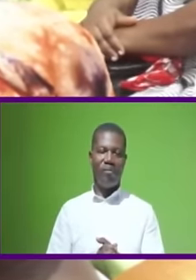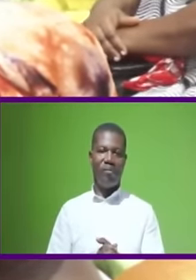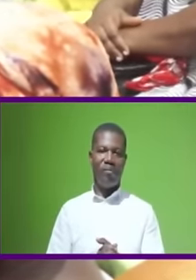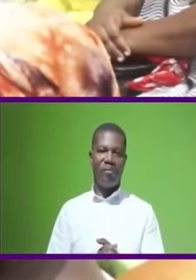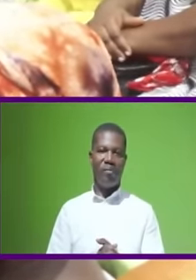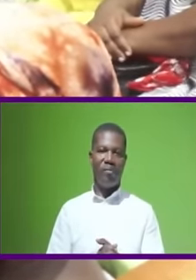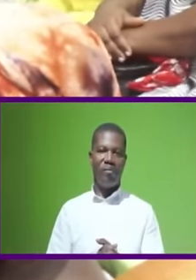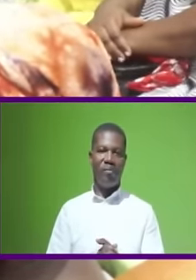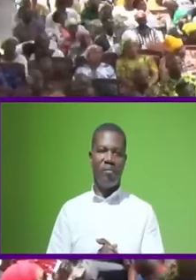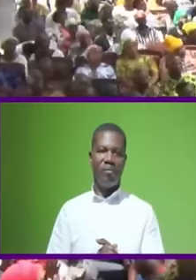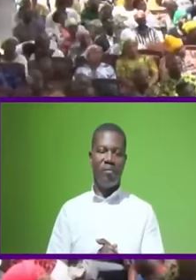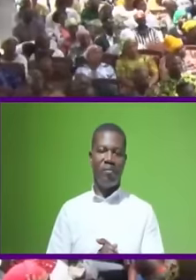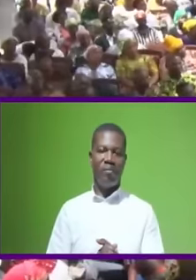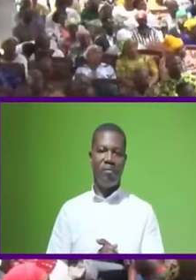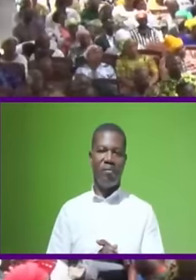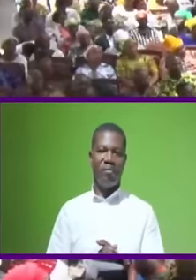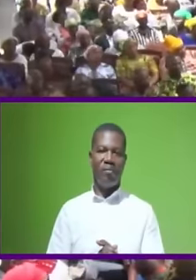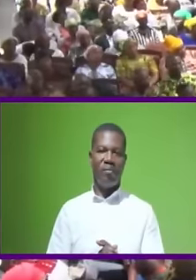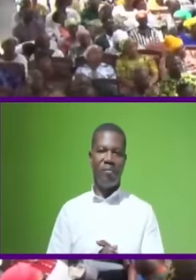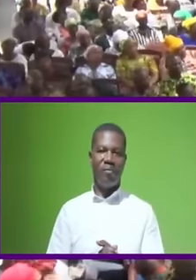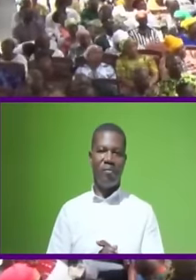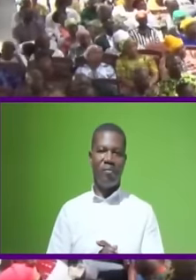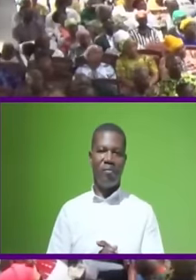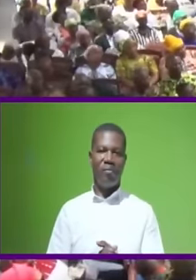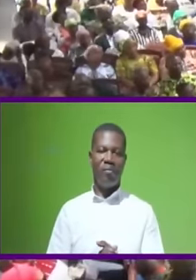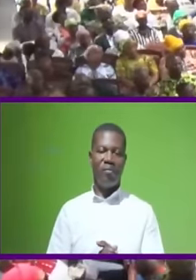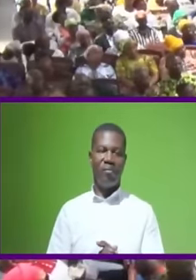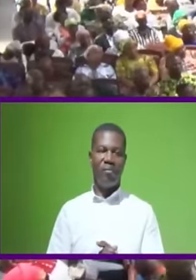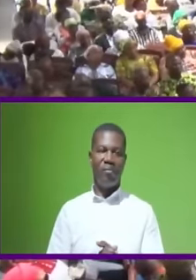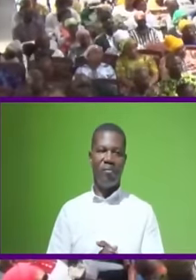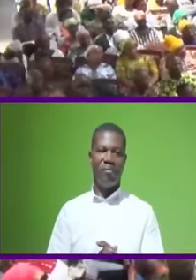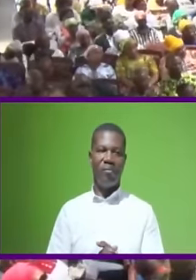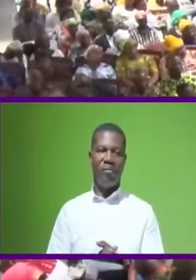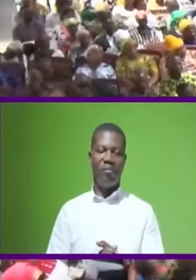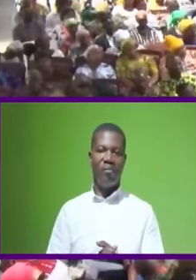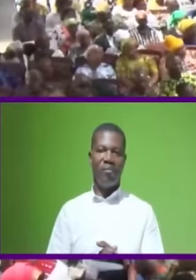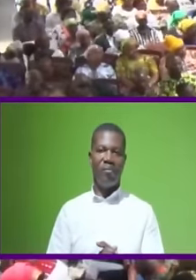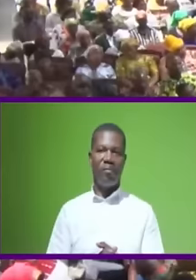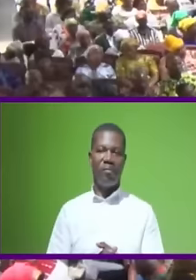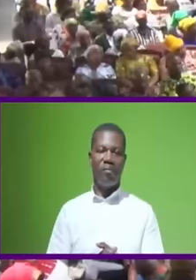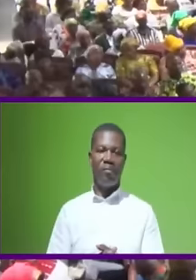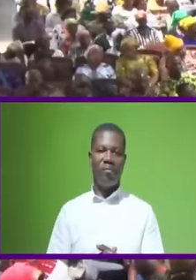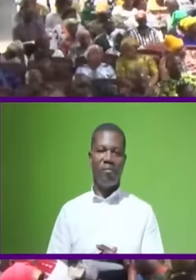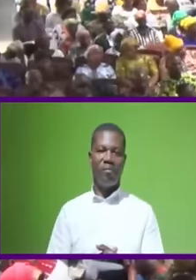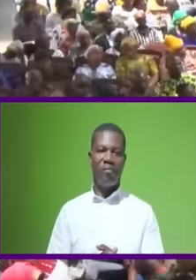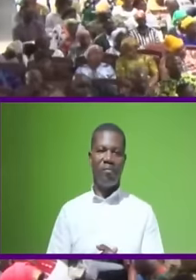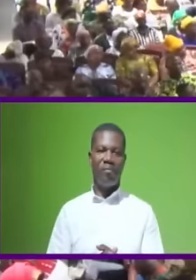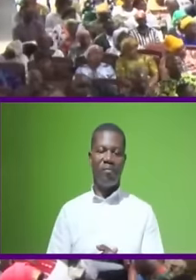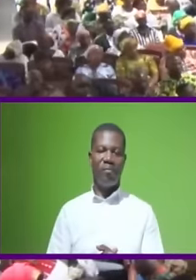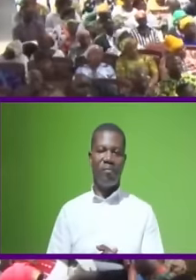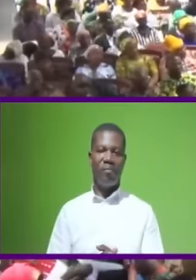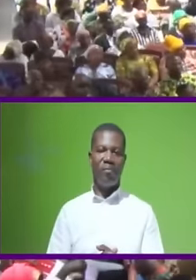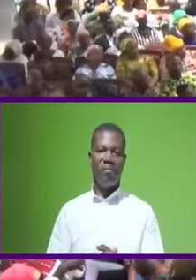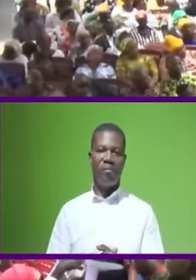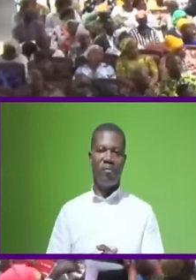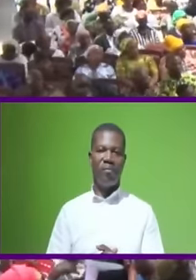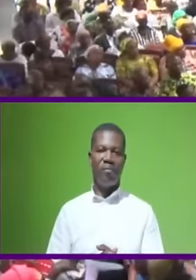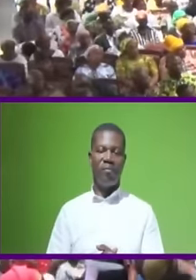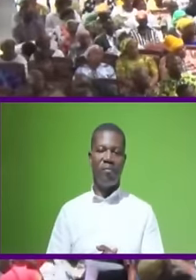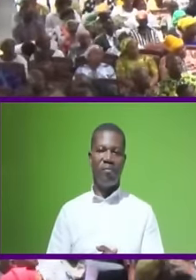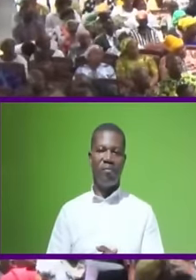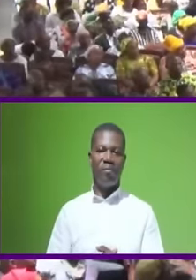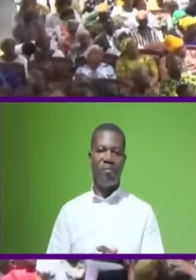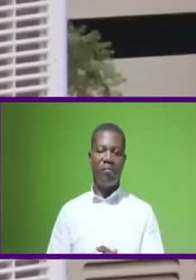So the other day, even when you had just about 50,000, when someone is greeting you, you weren't ready to even